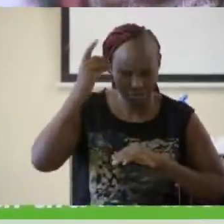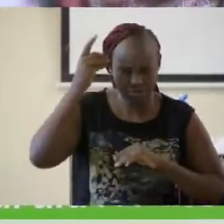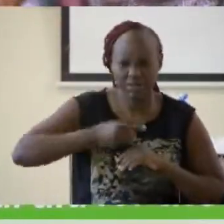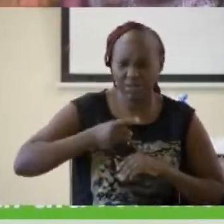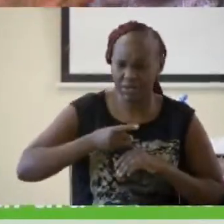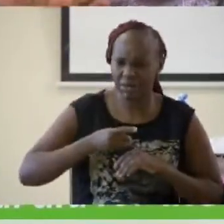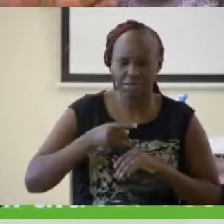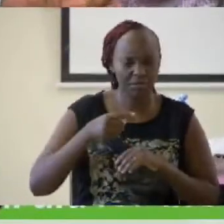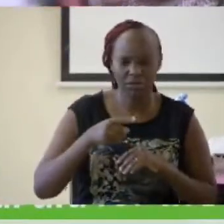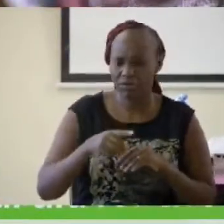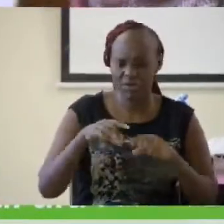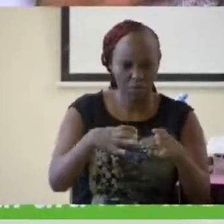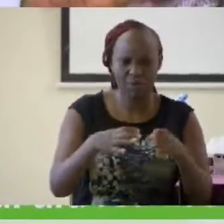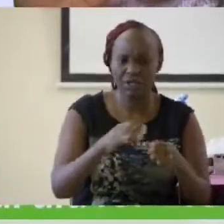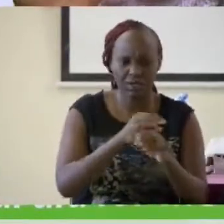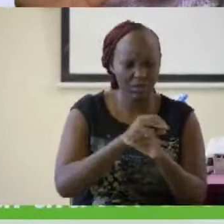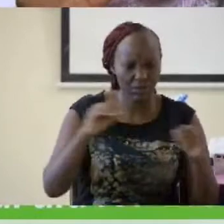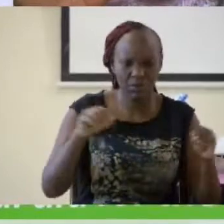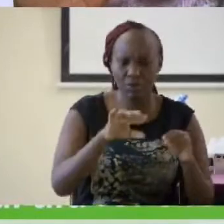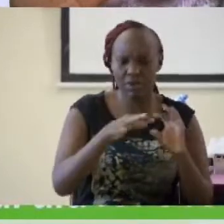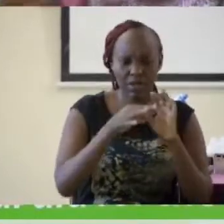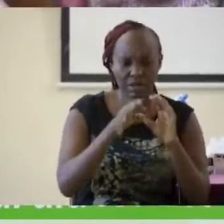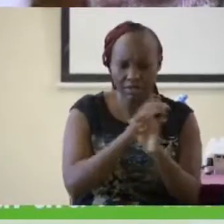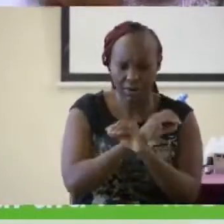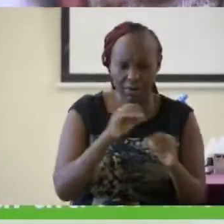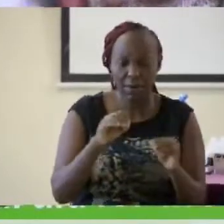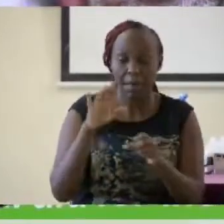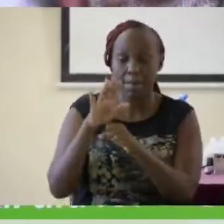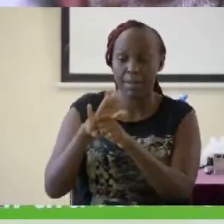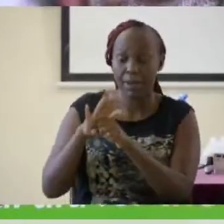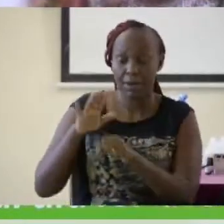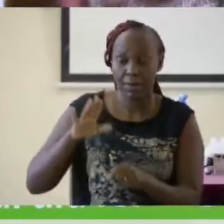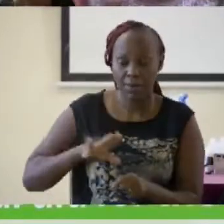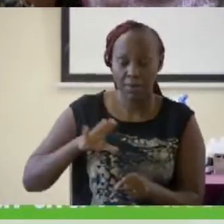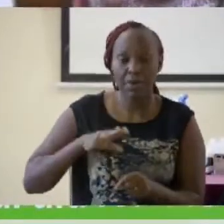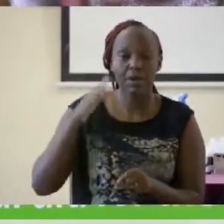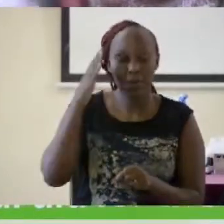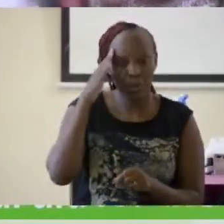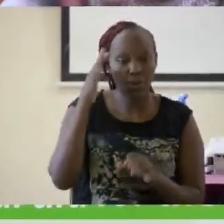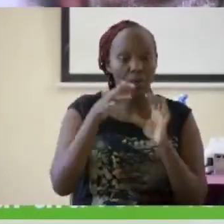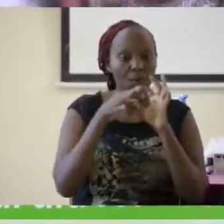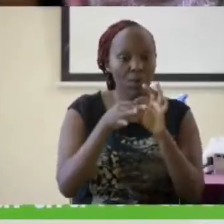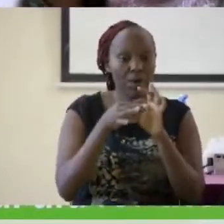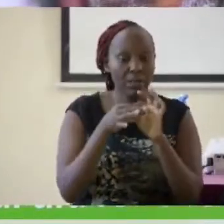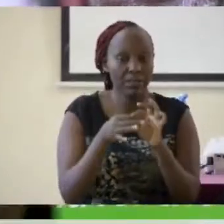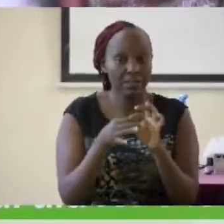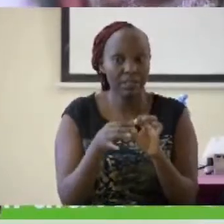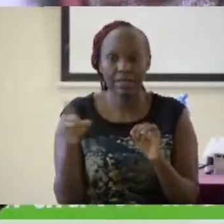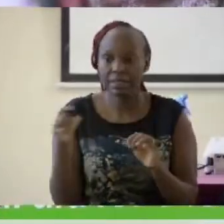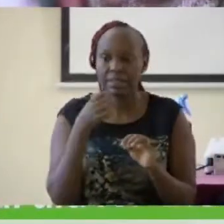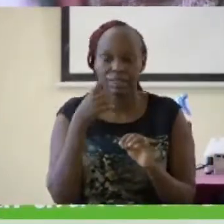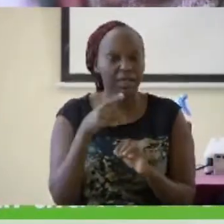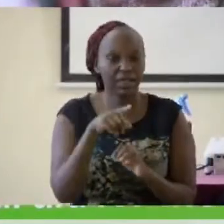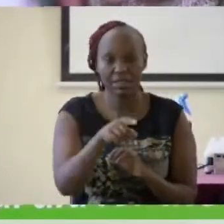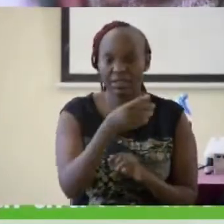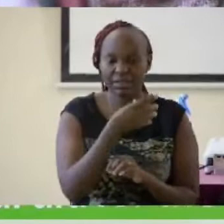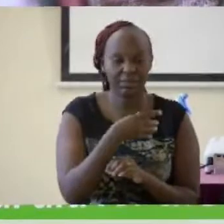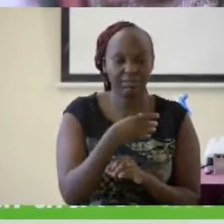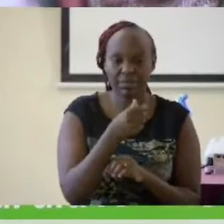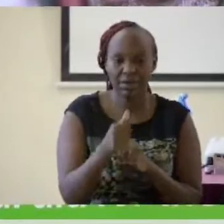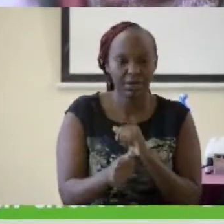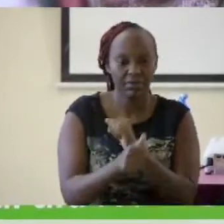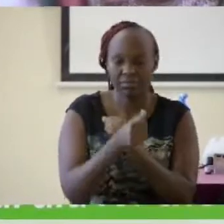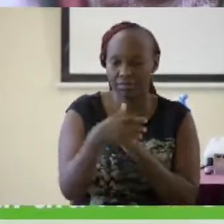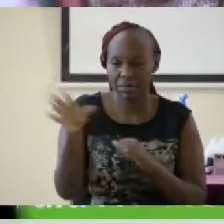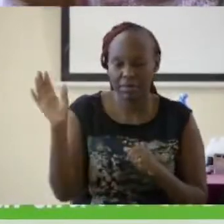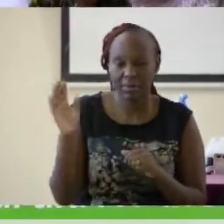this is not our community, this is not our culture. Many of them knew what the culture is. Asana Thodaga told us this is nonsense. Phoebe CEO